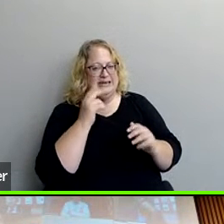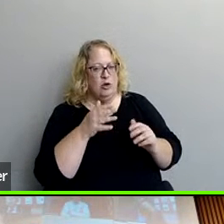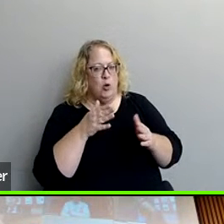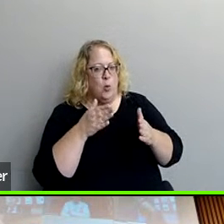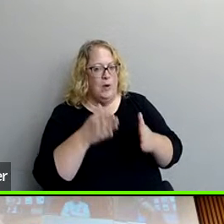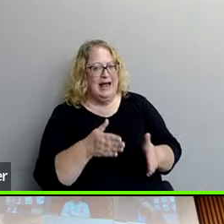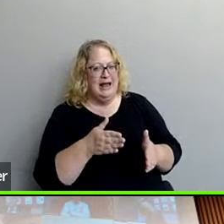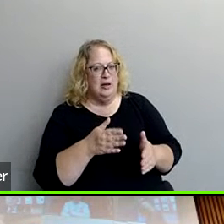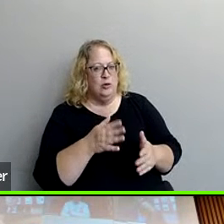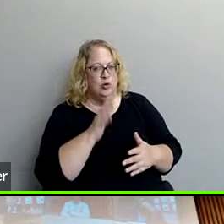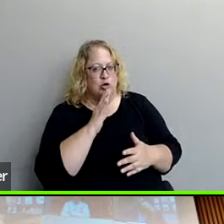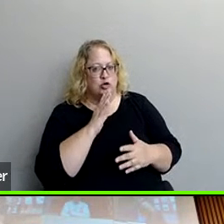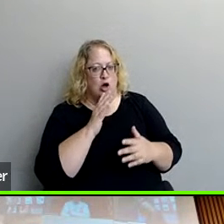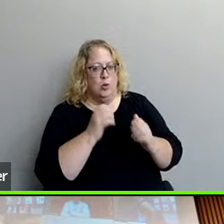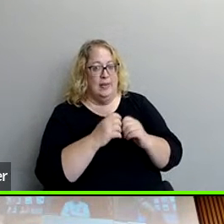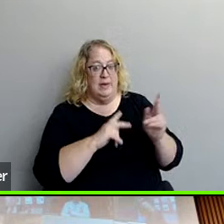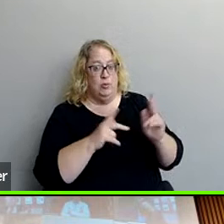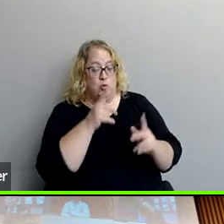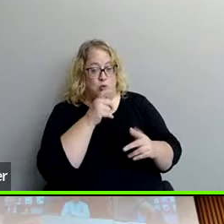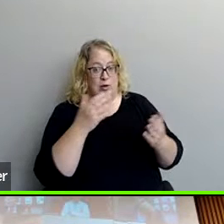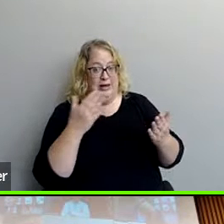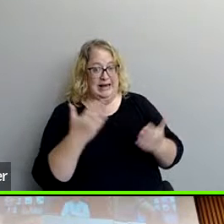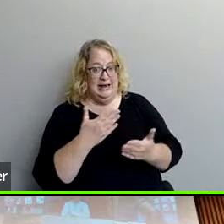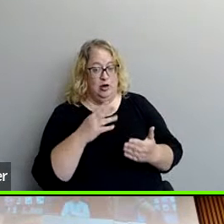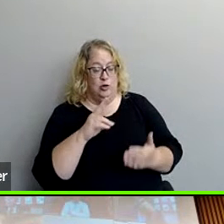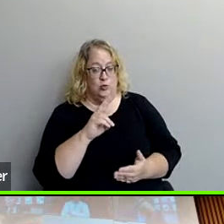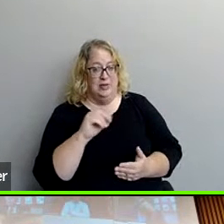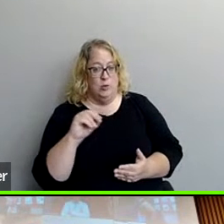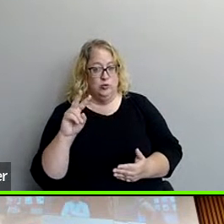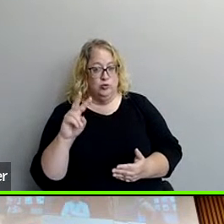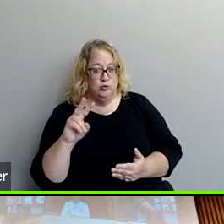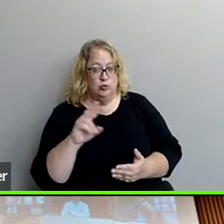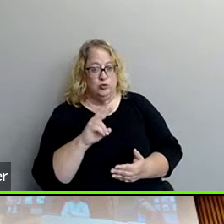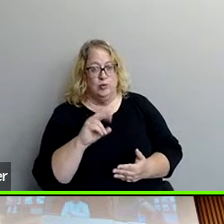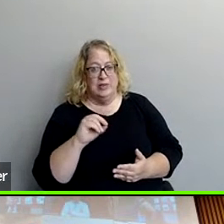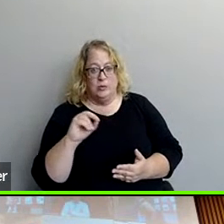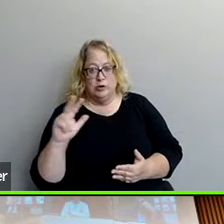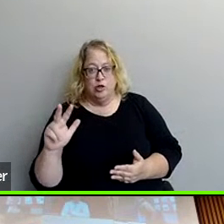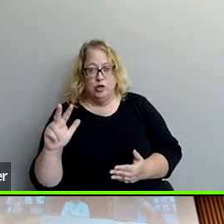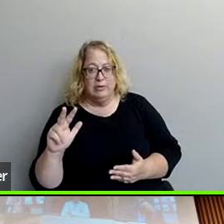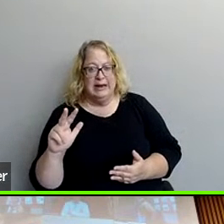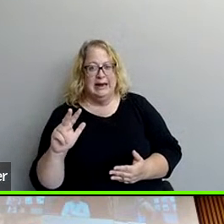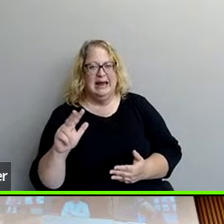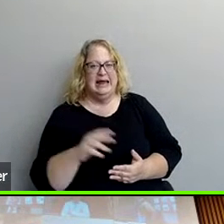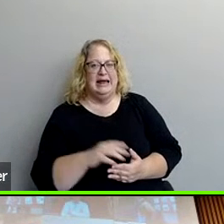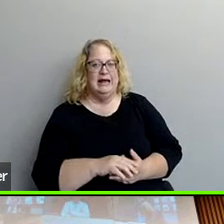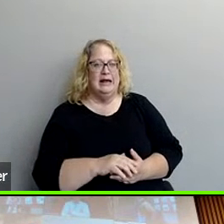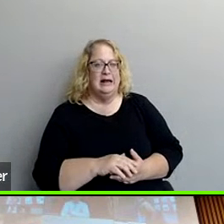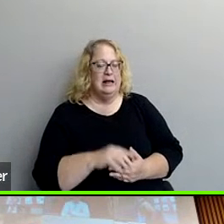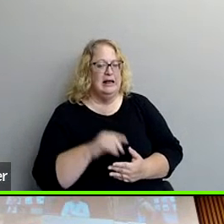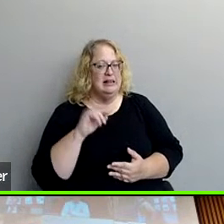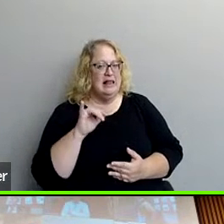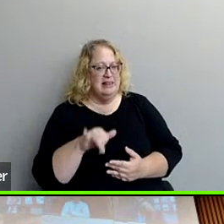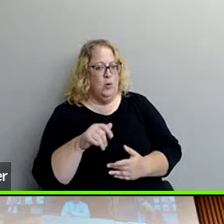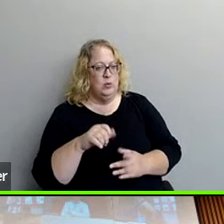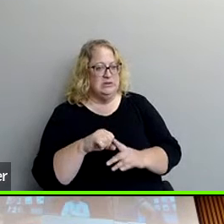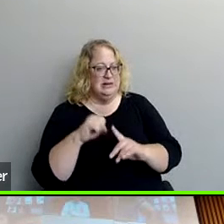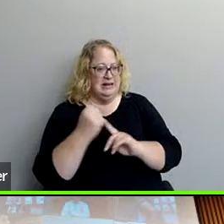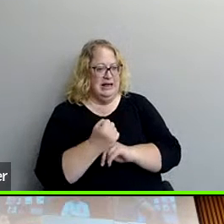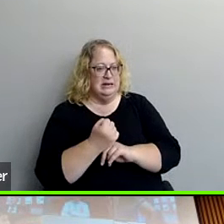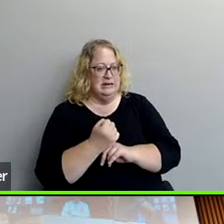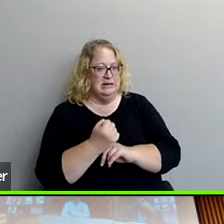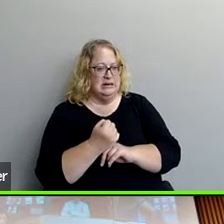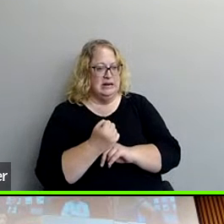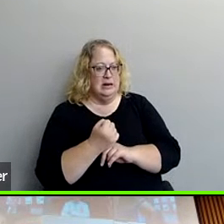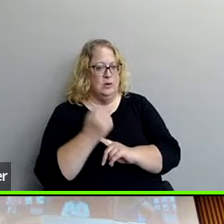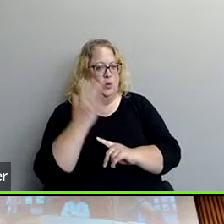there be a way that you would talk to people who were here in 2002, 2003? This was the case and